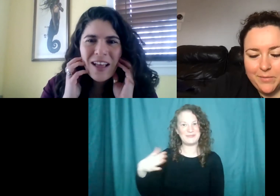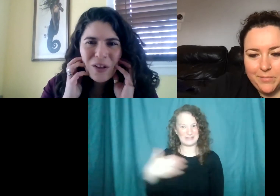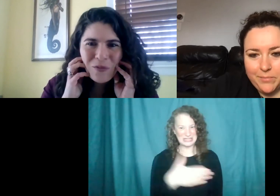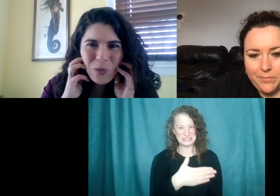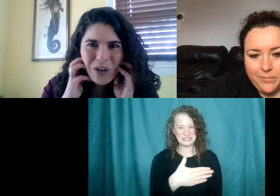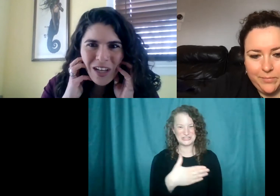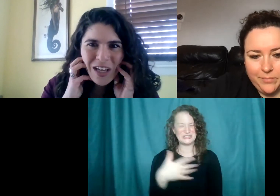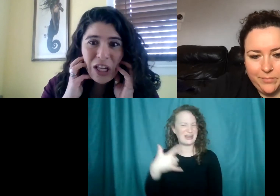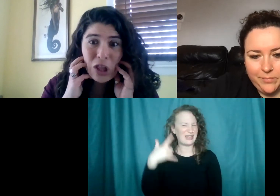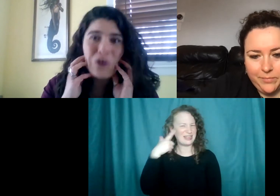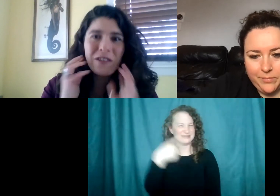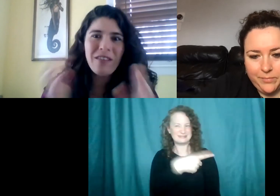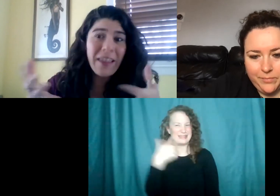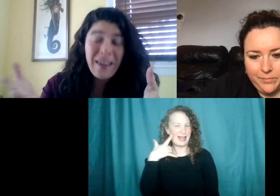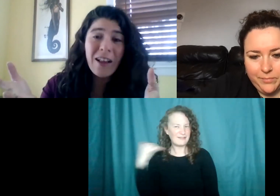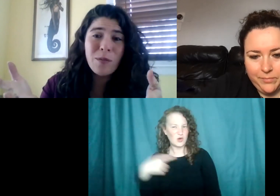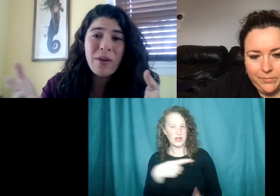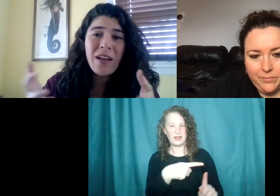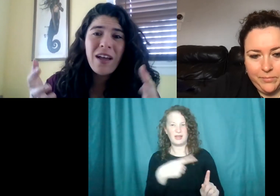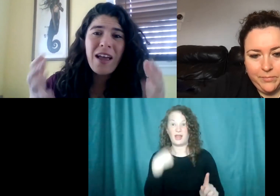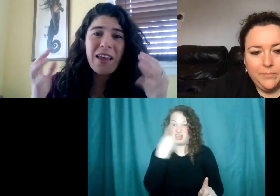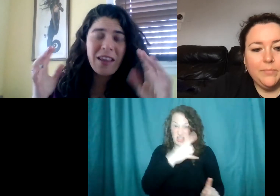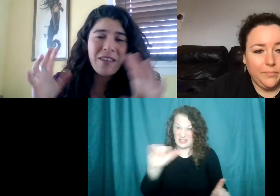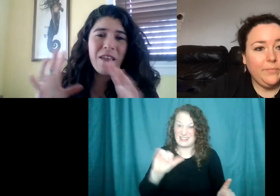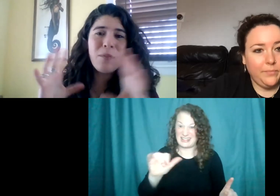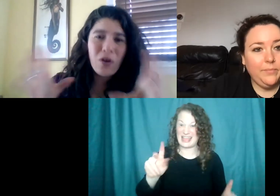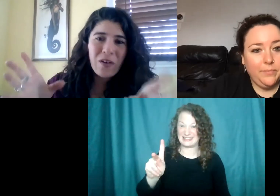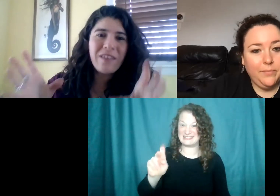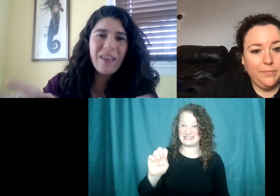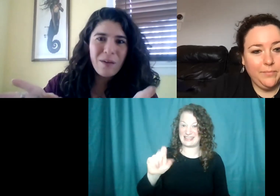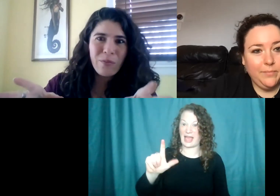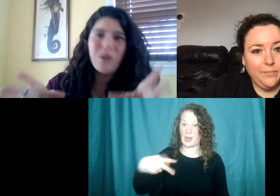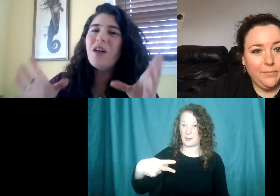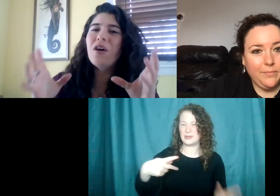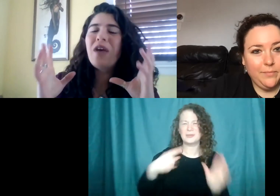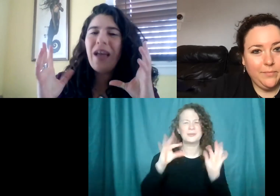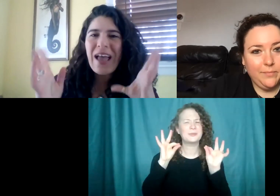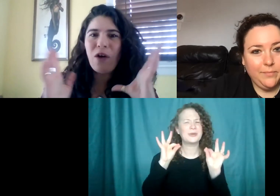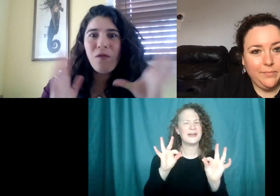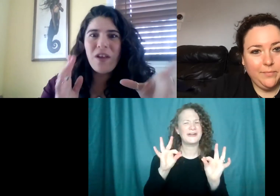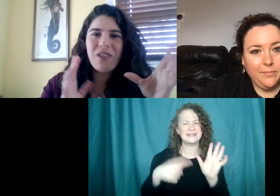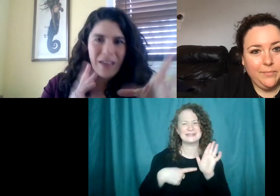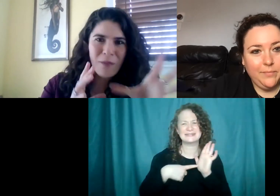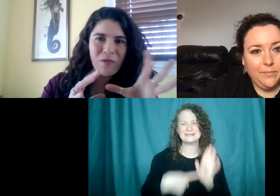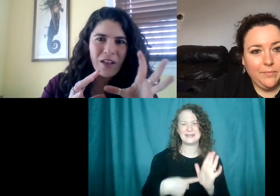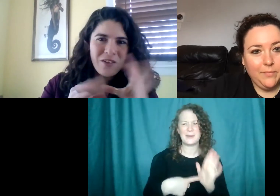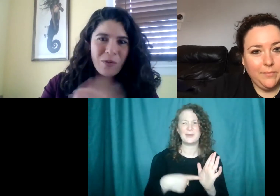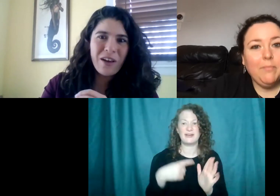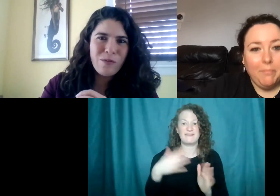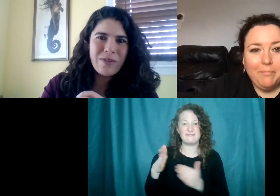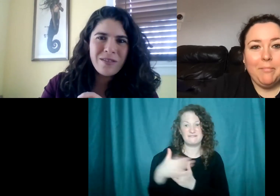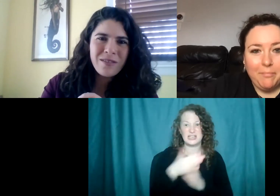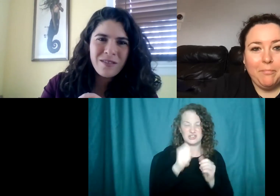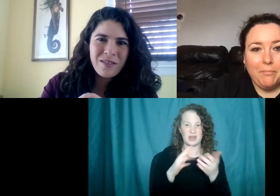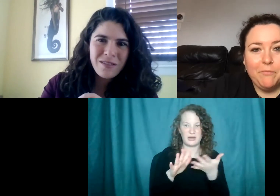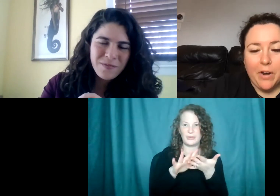in California, and it looks like kelp. And it is a perfect example of how fish can camouflage with